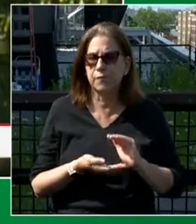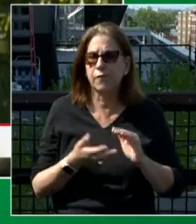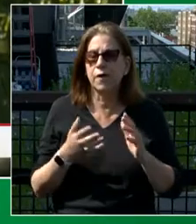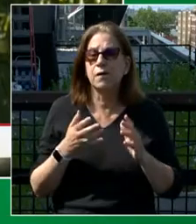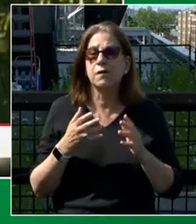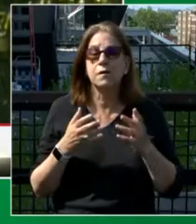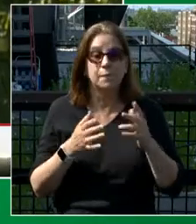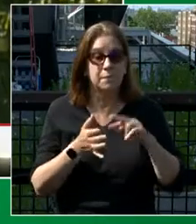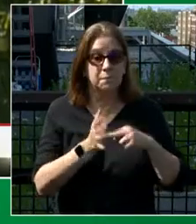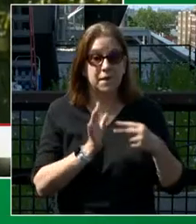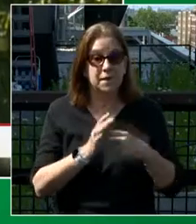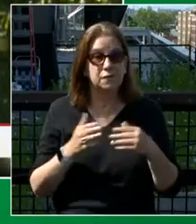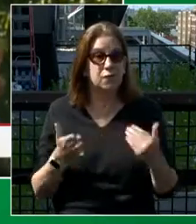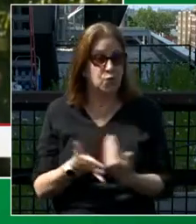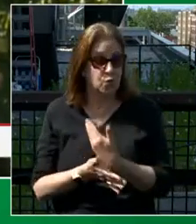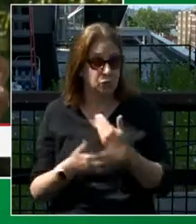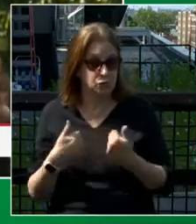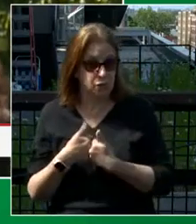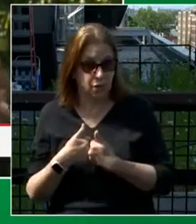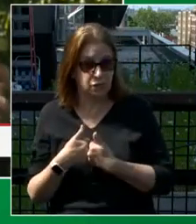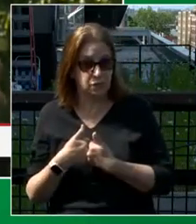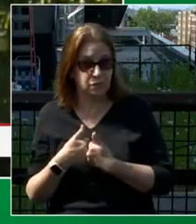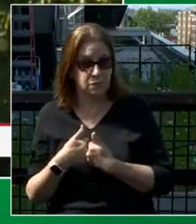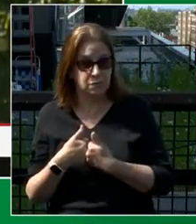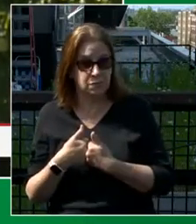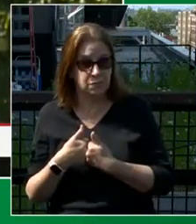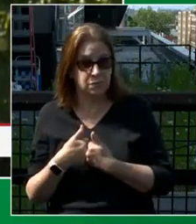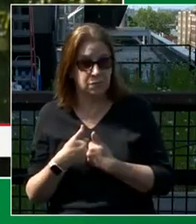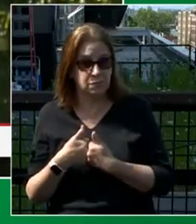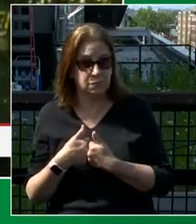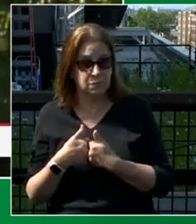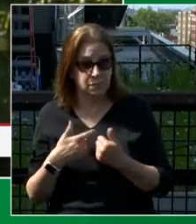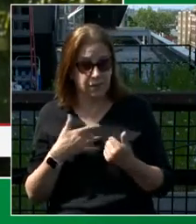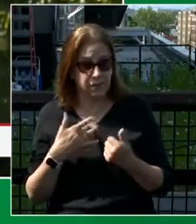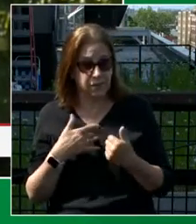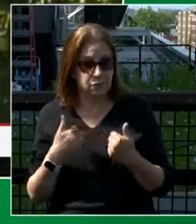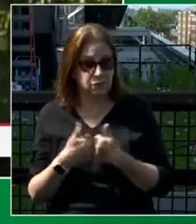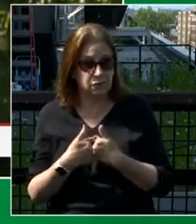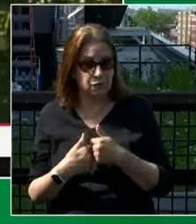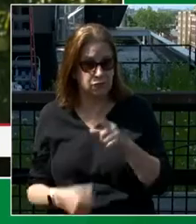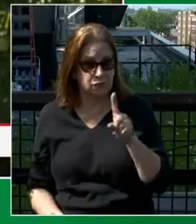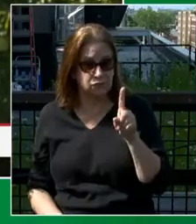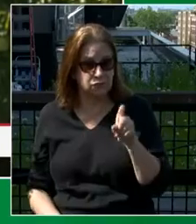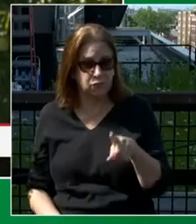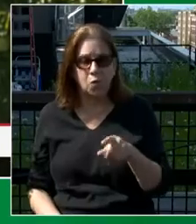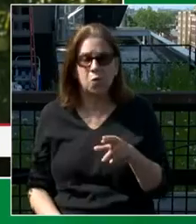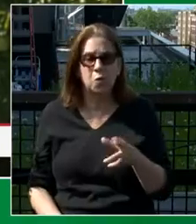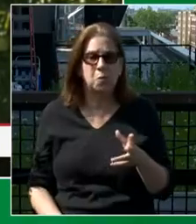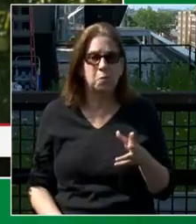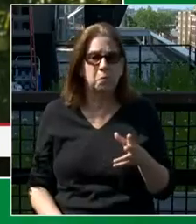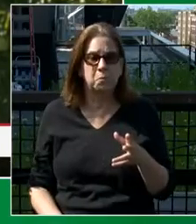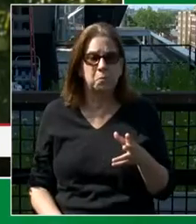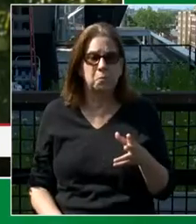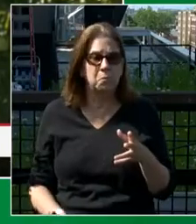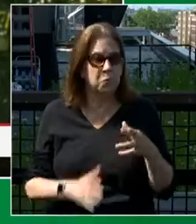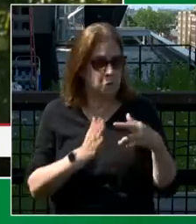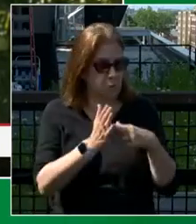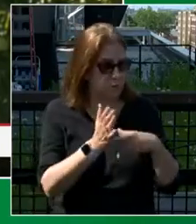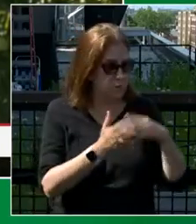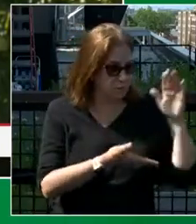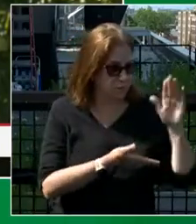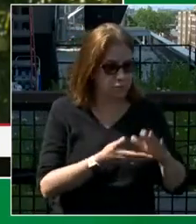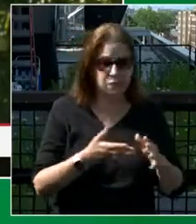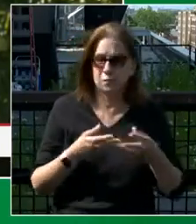presented? And do we think that's going to last a long time? Or do we think this is just temporary? Or like, are you guys thinking that